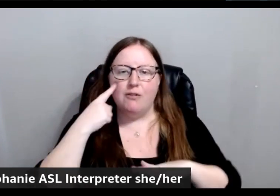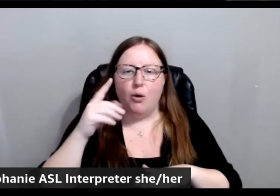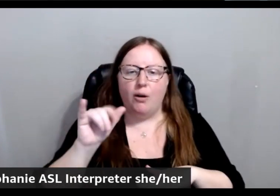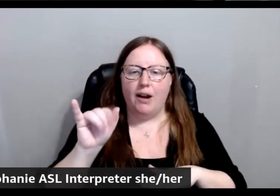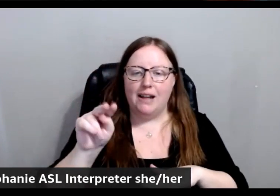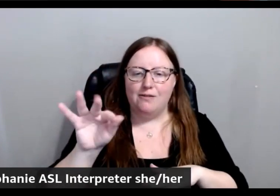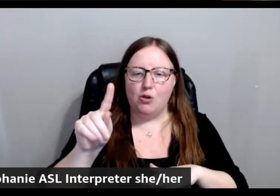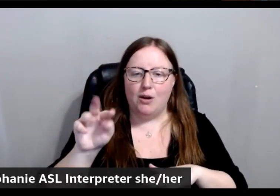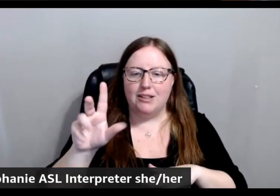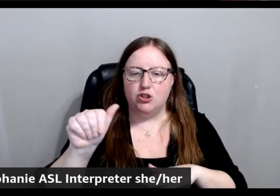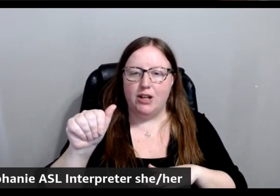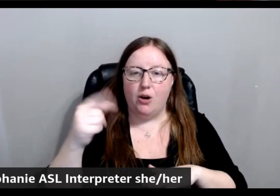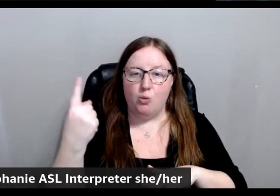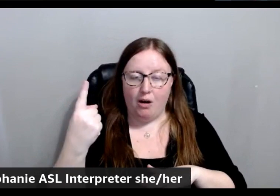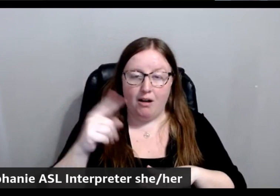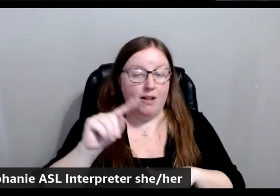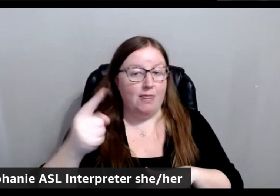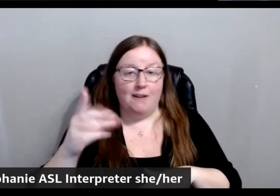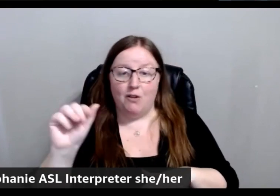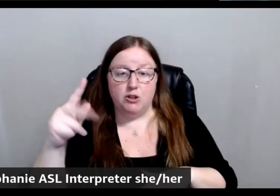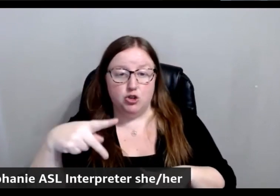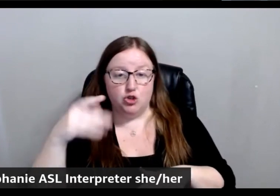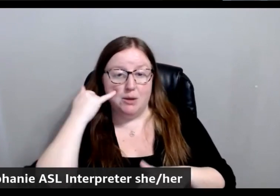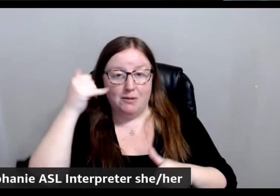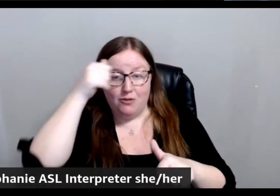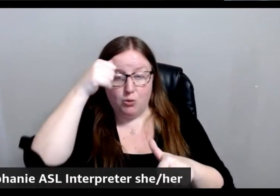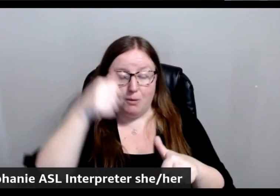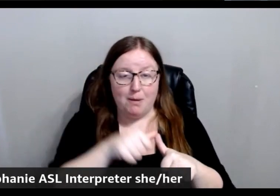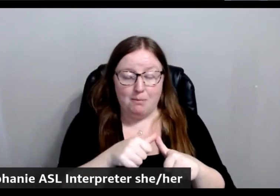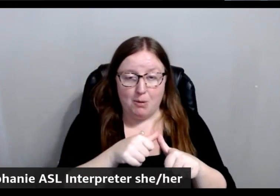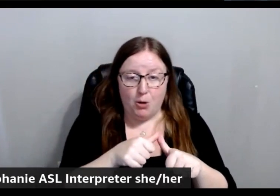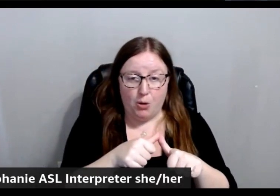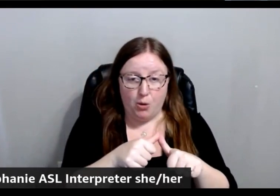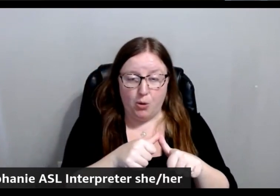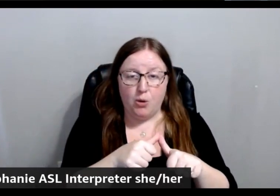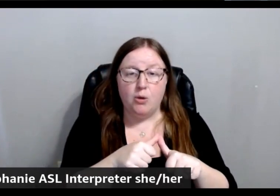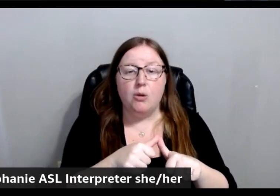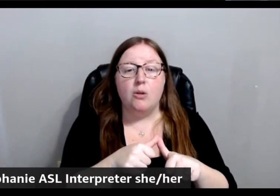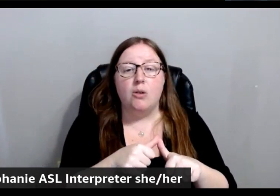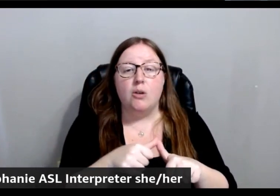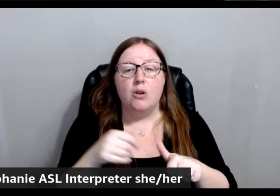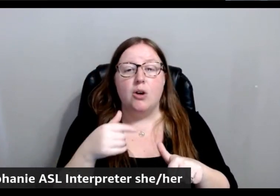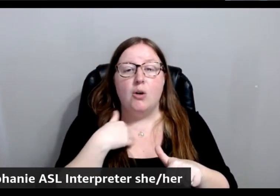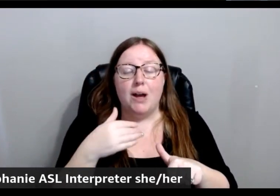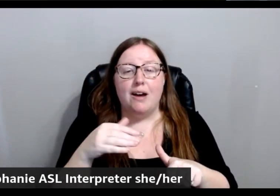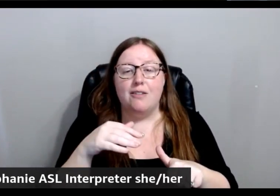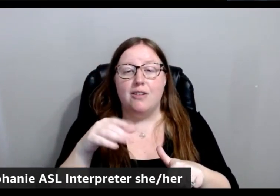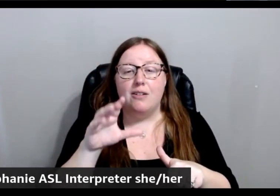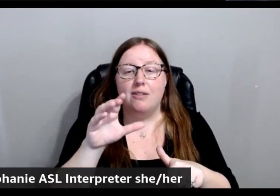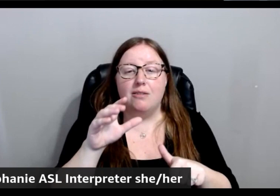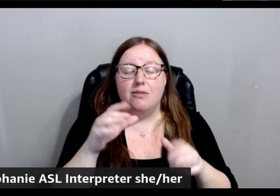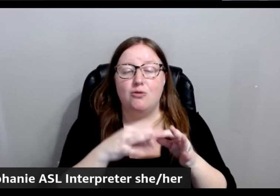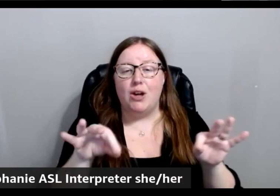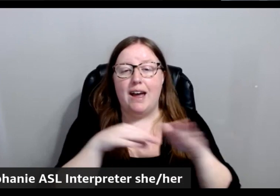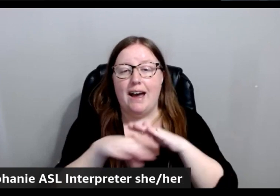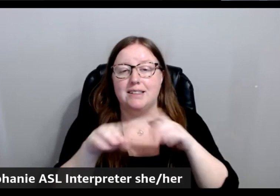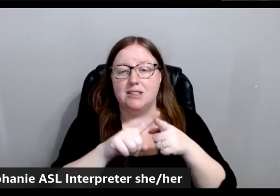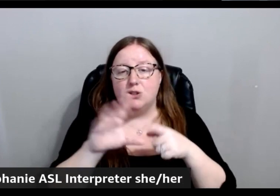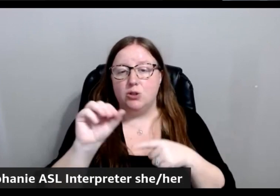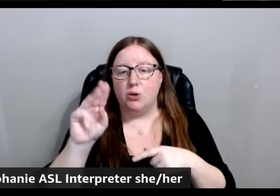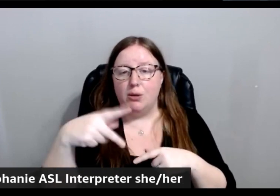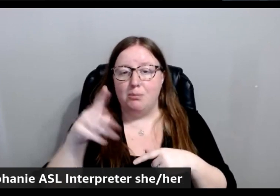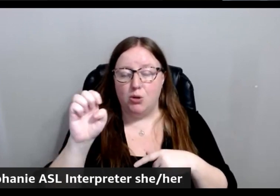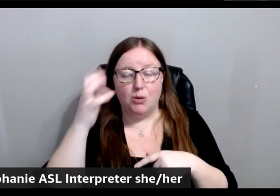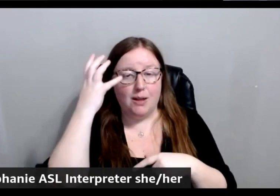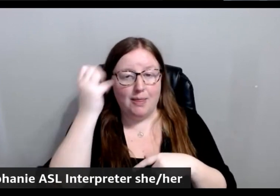first chip we had, if you remember. We are 3x the compute in Inferentia 2, and the